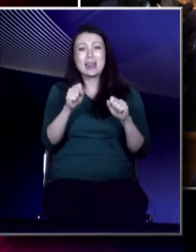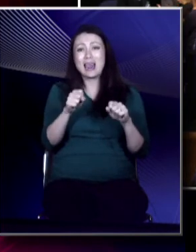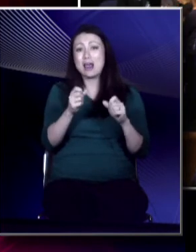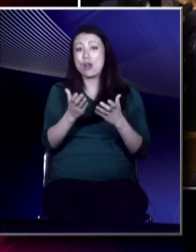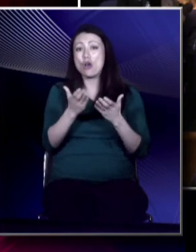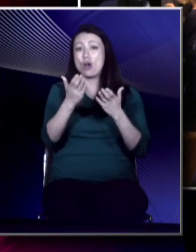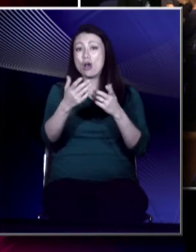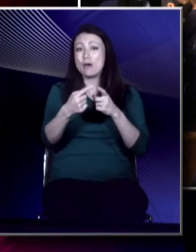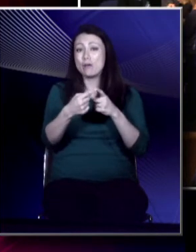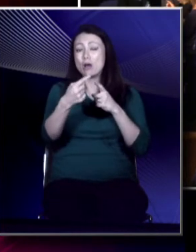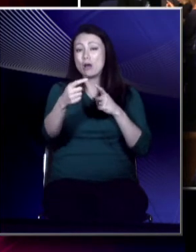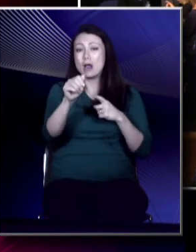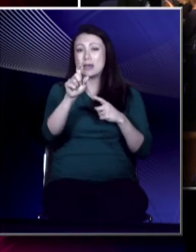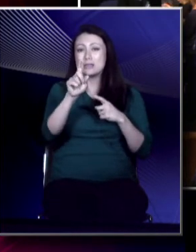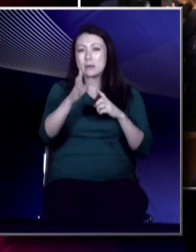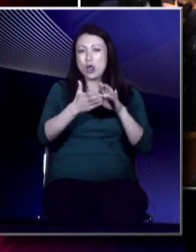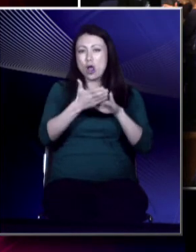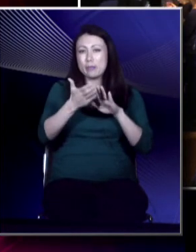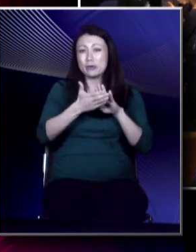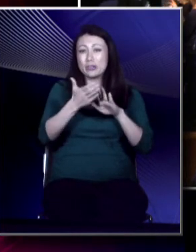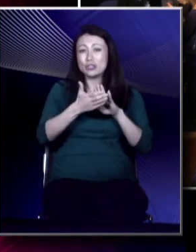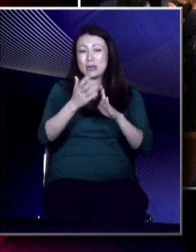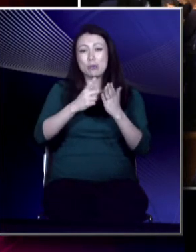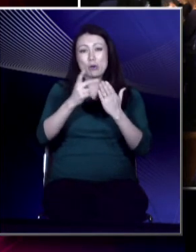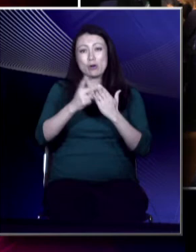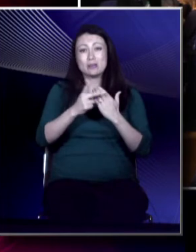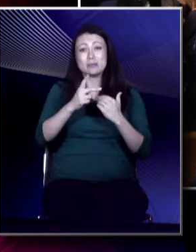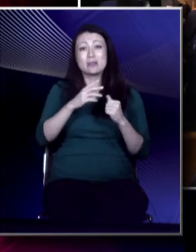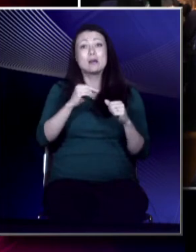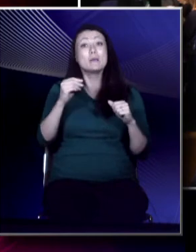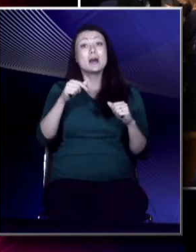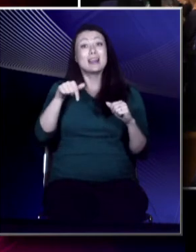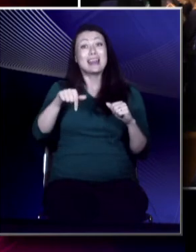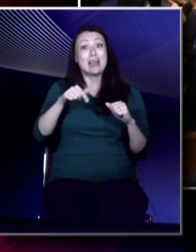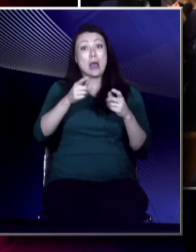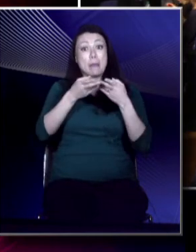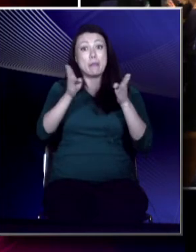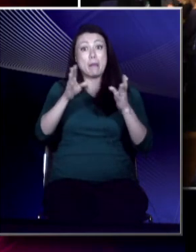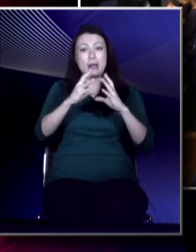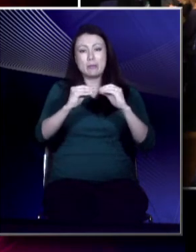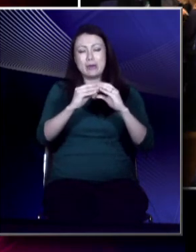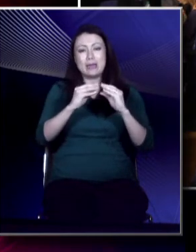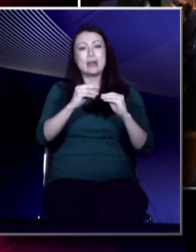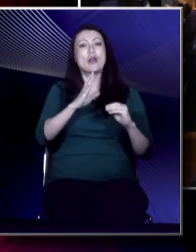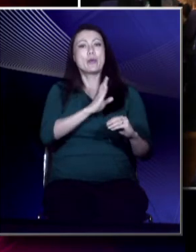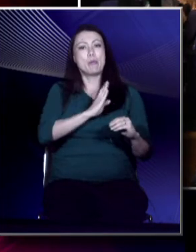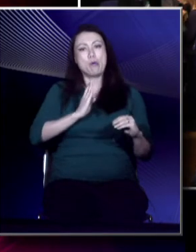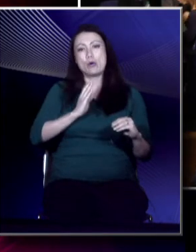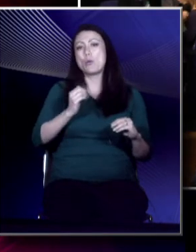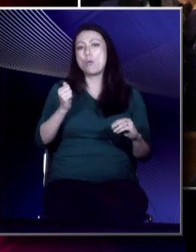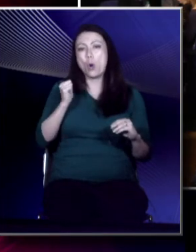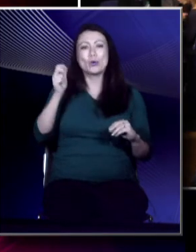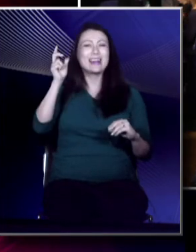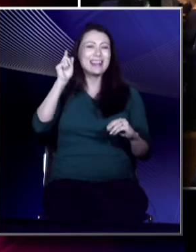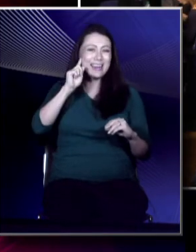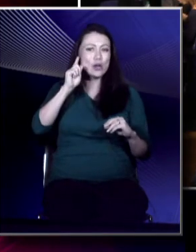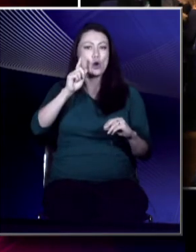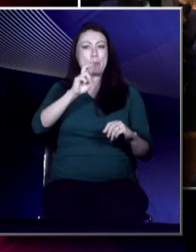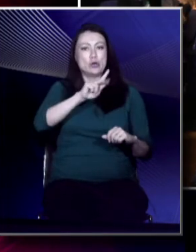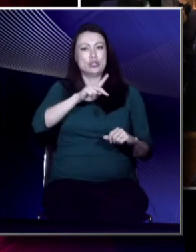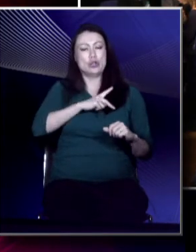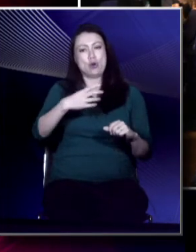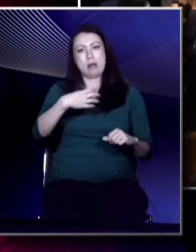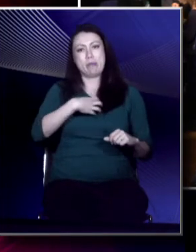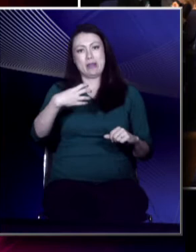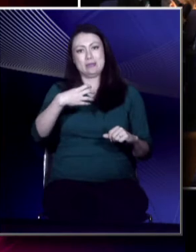programs as concern them, but in a public meeting, the board will not hear personal complaints about ASDB employees, nor against any person connected